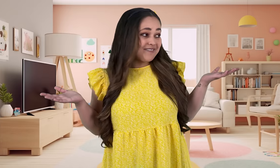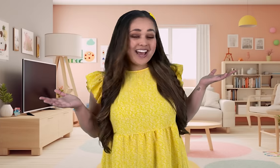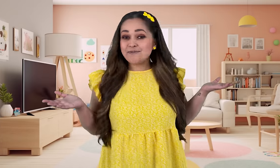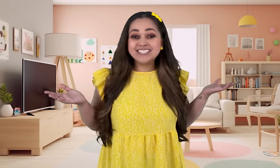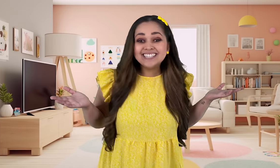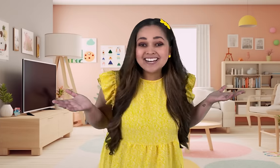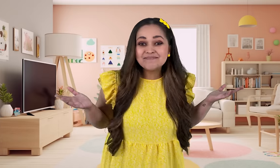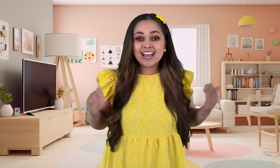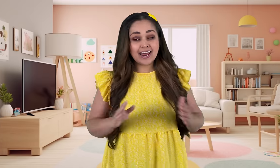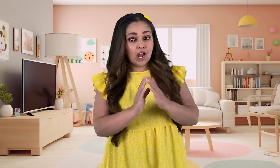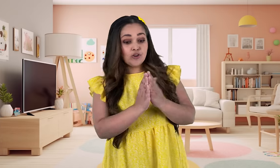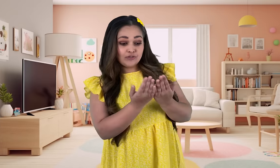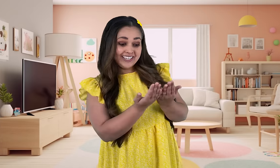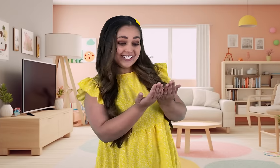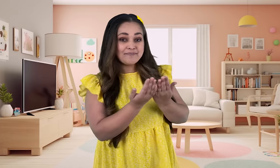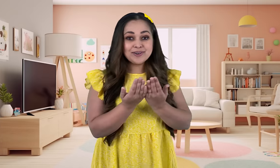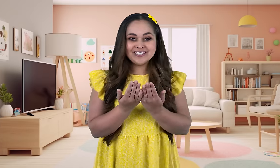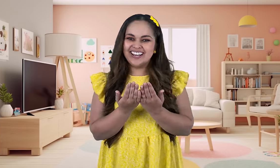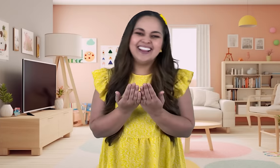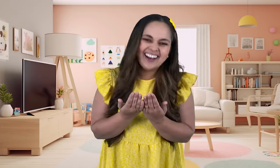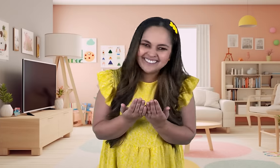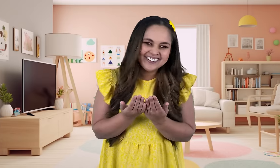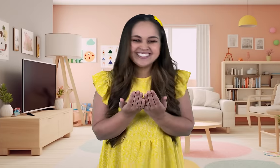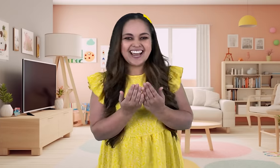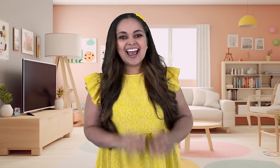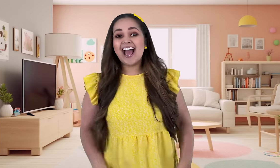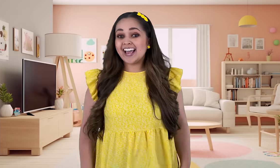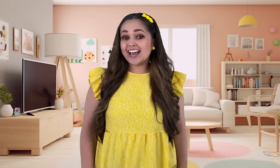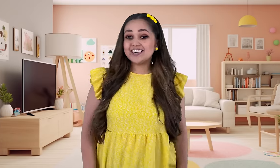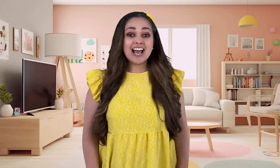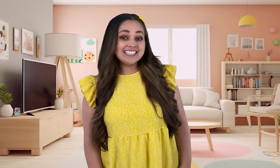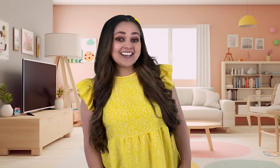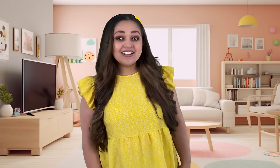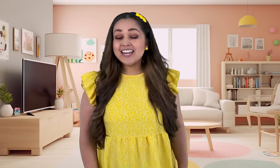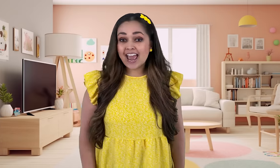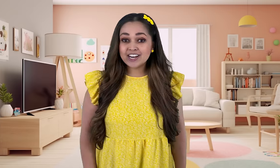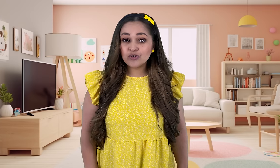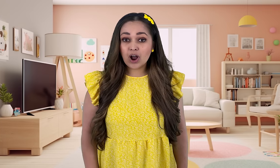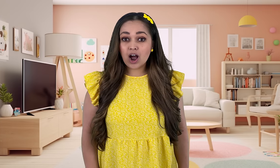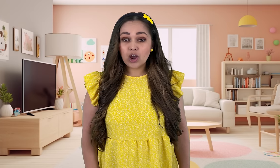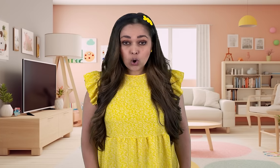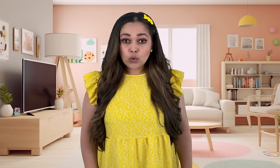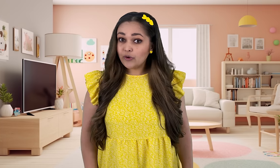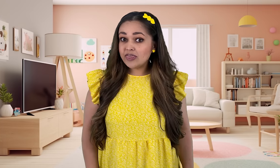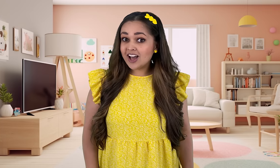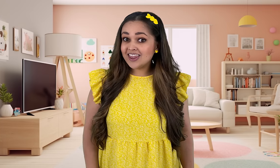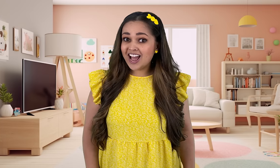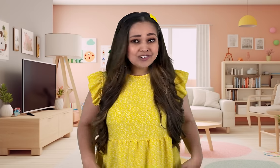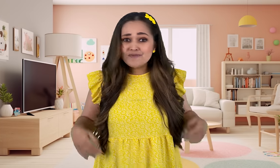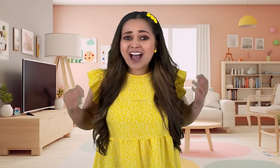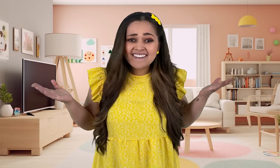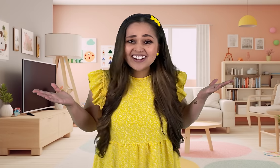This is where we sit and play. Read some books and laugh all day. A couch, a TV and a rug. We're in